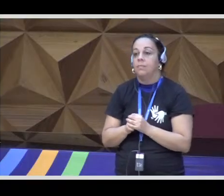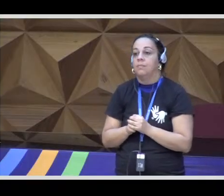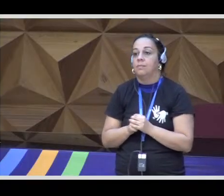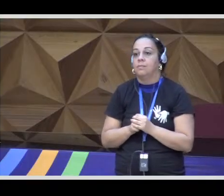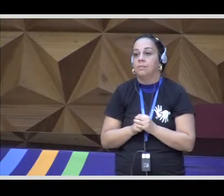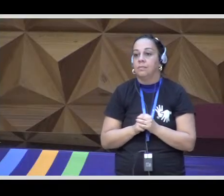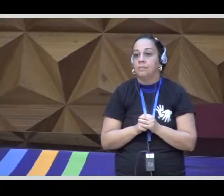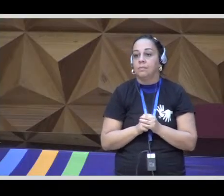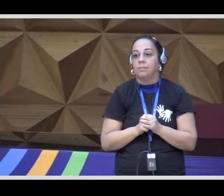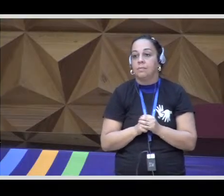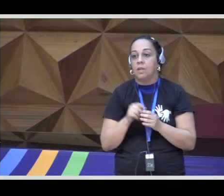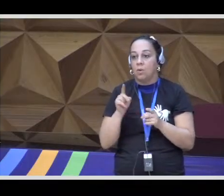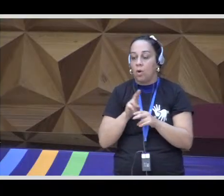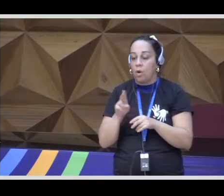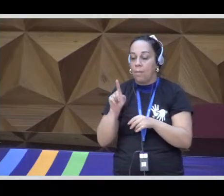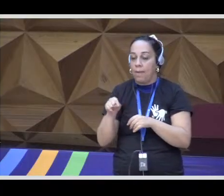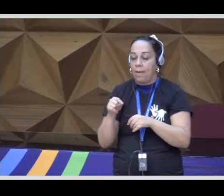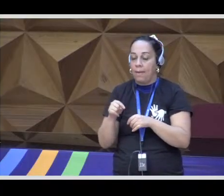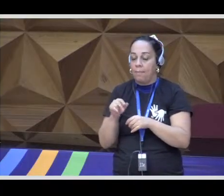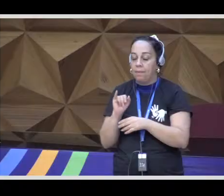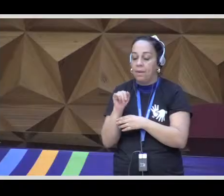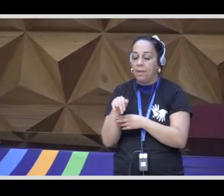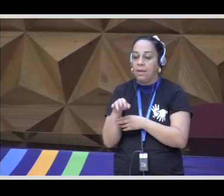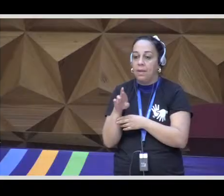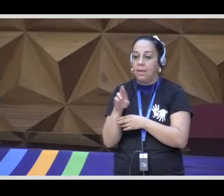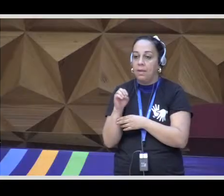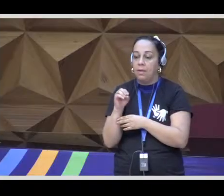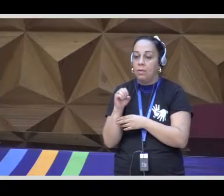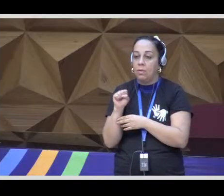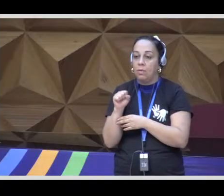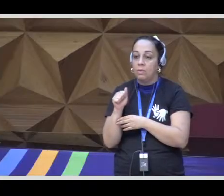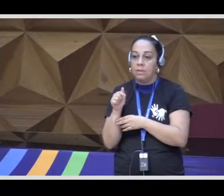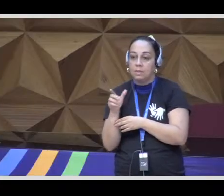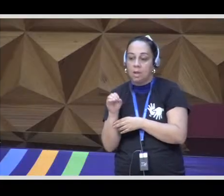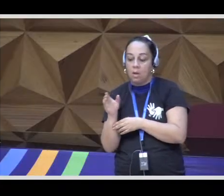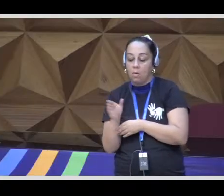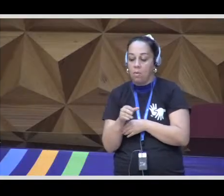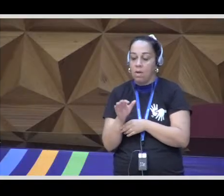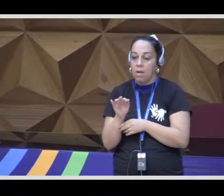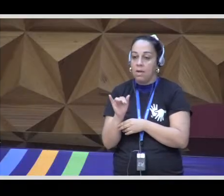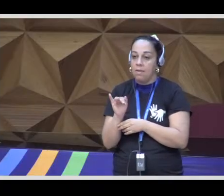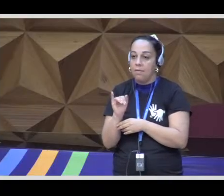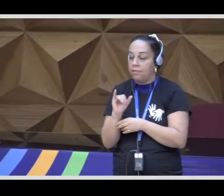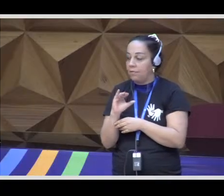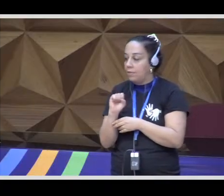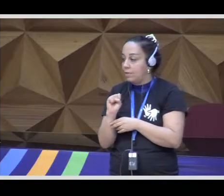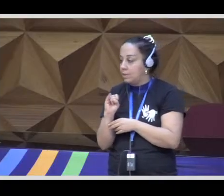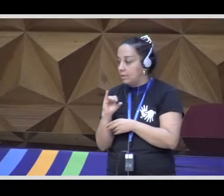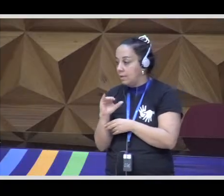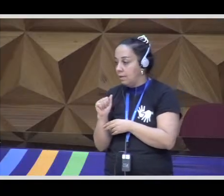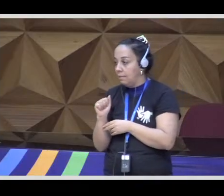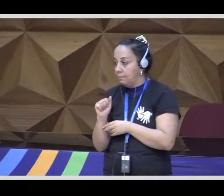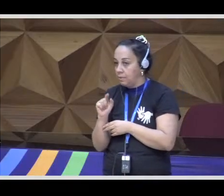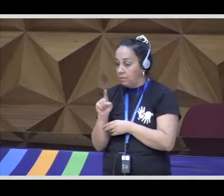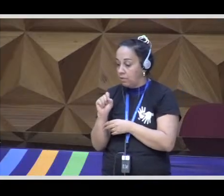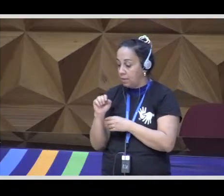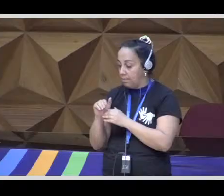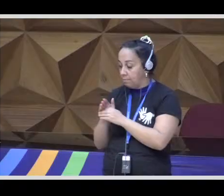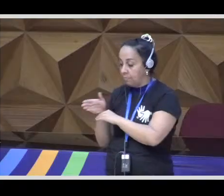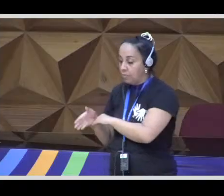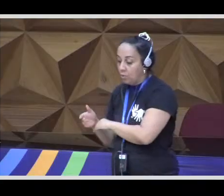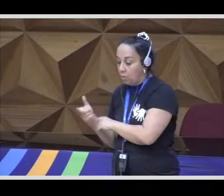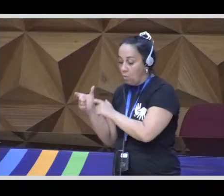where you're physically moving into someone else's space, and we also call them gaze intrusions. So that's where I'm looking at